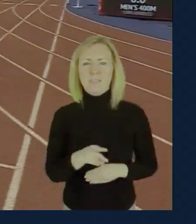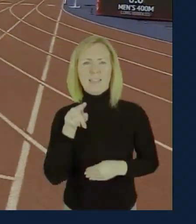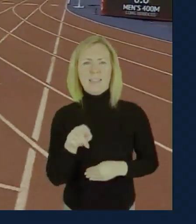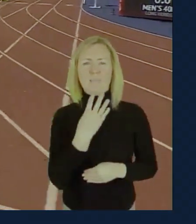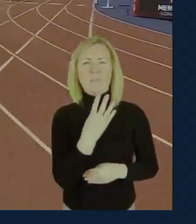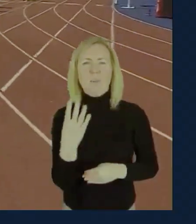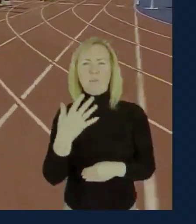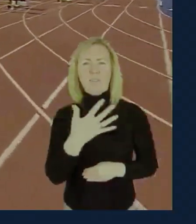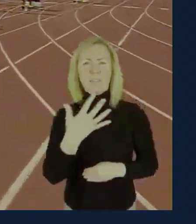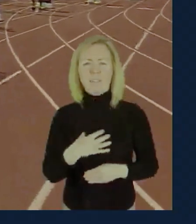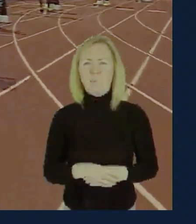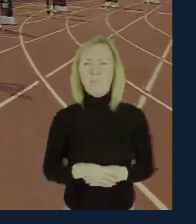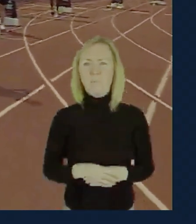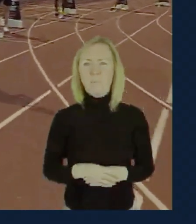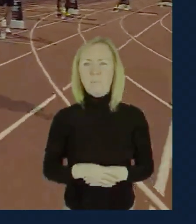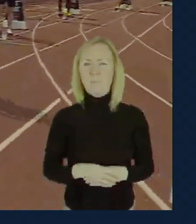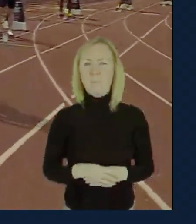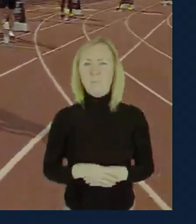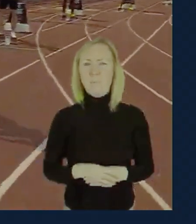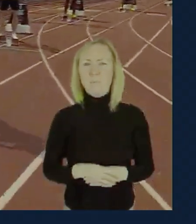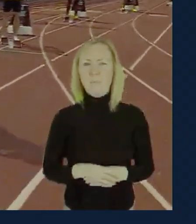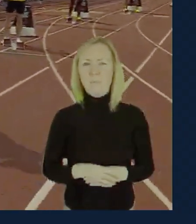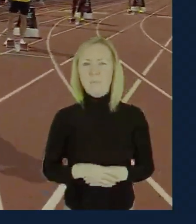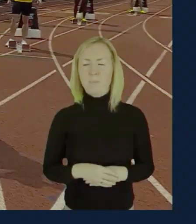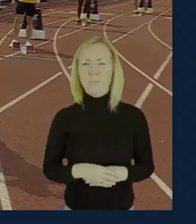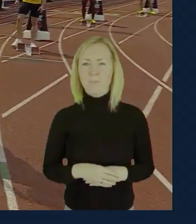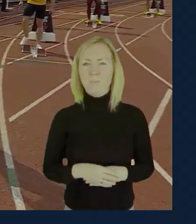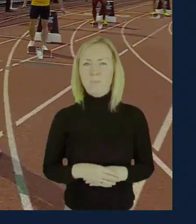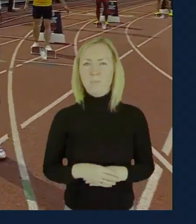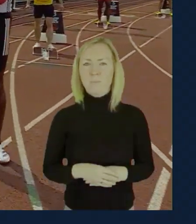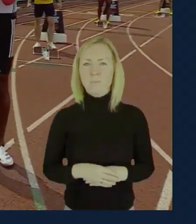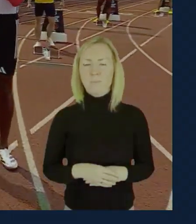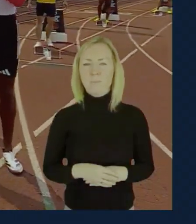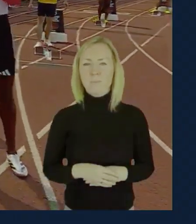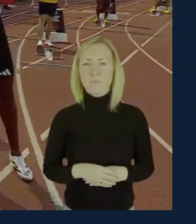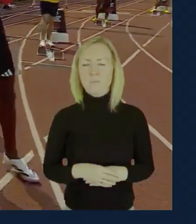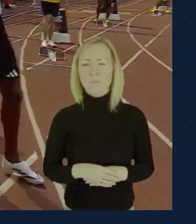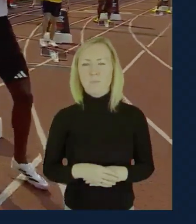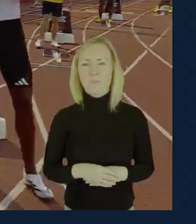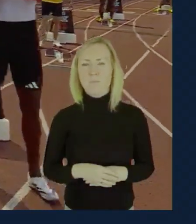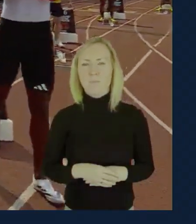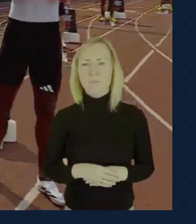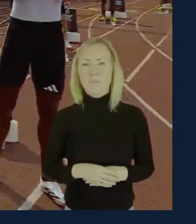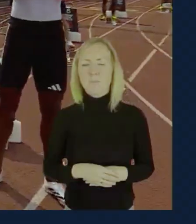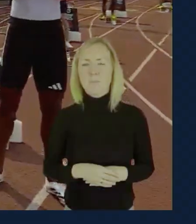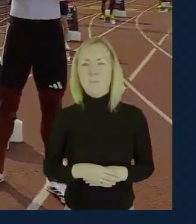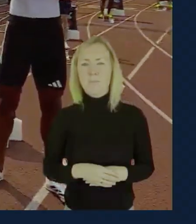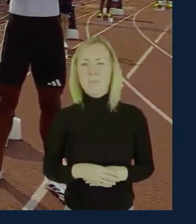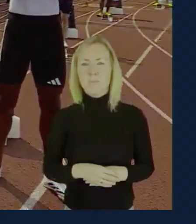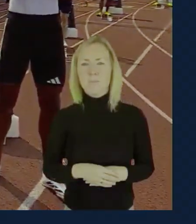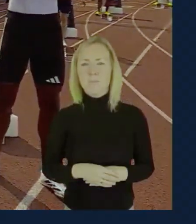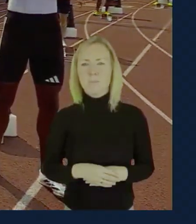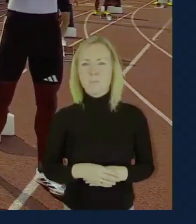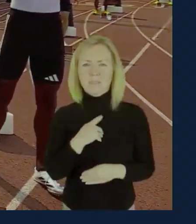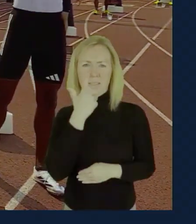meters. So Robinson with a 44.15 clocking is set fair here in terms of his opportunity to try